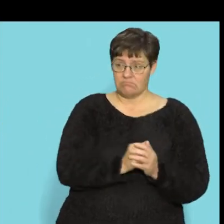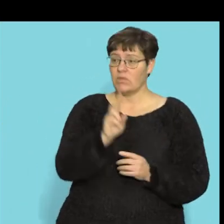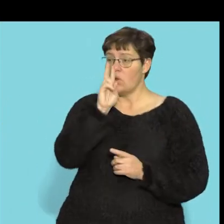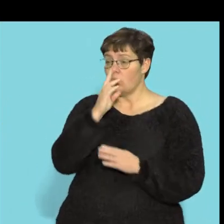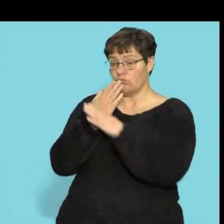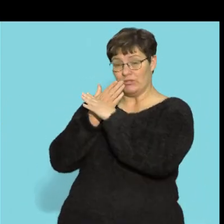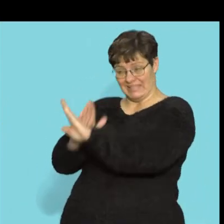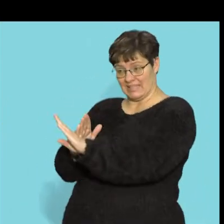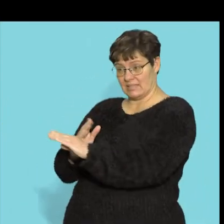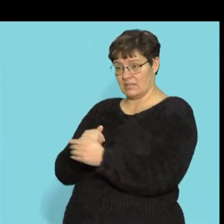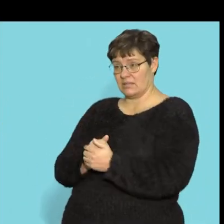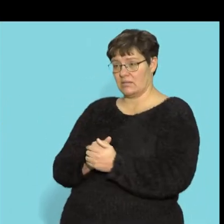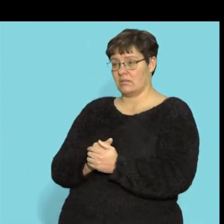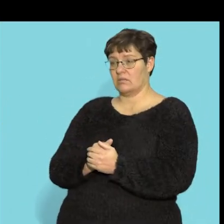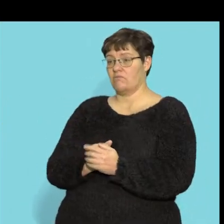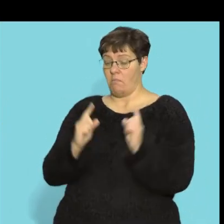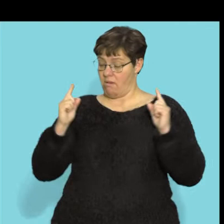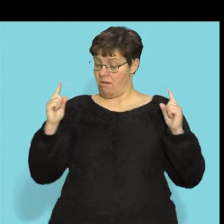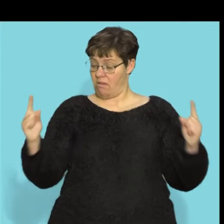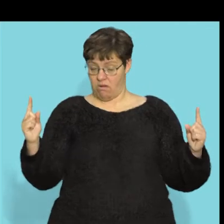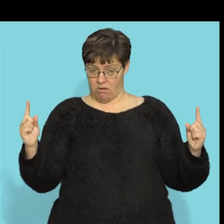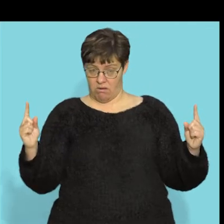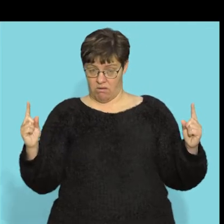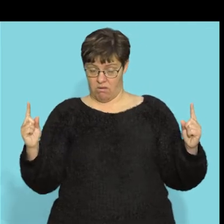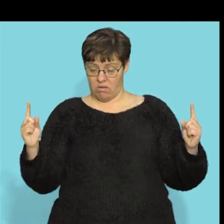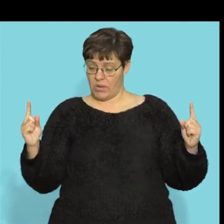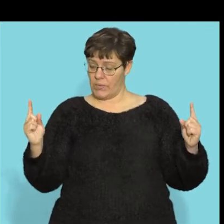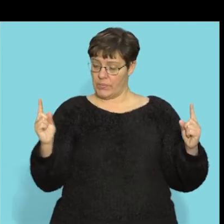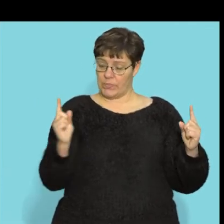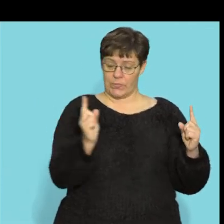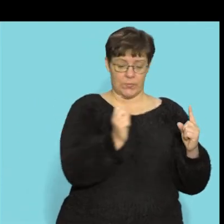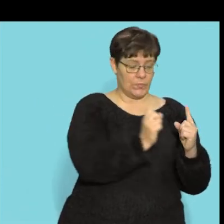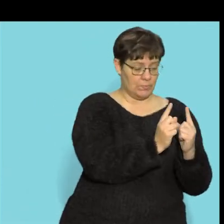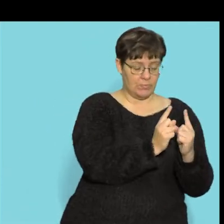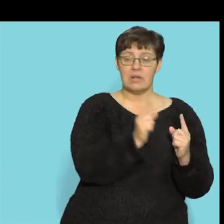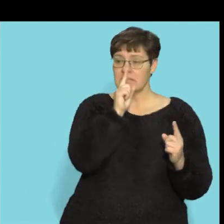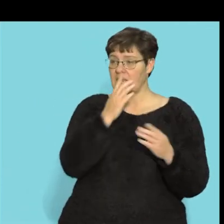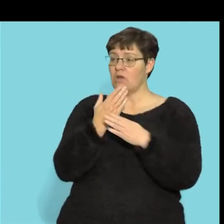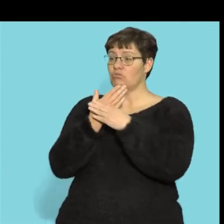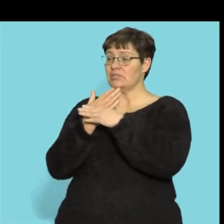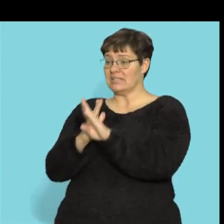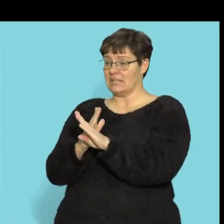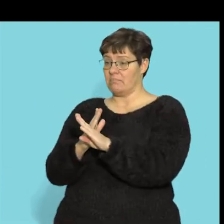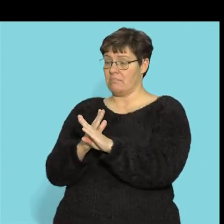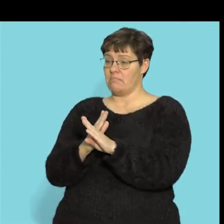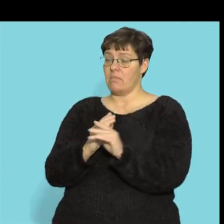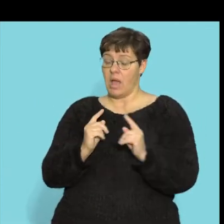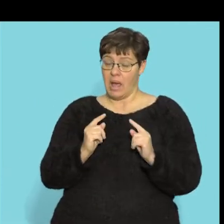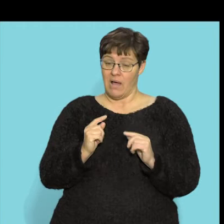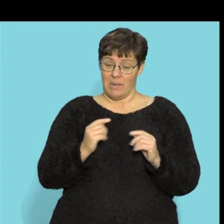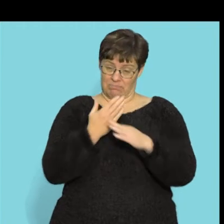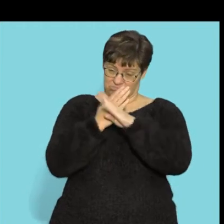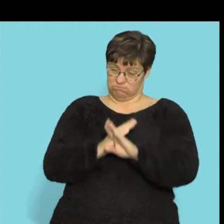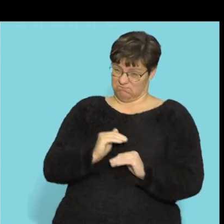look at resistance, right, also from 100 to 20, you see that the magnitude of resistance